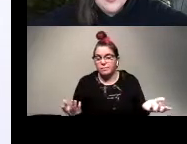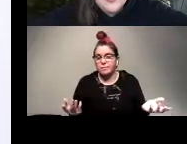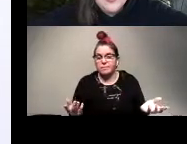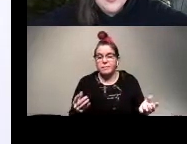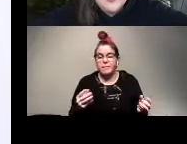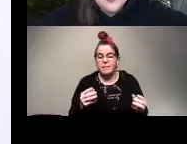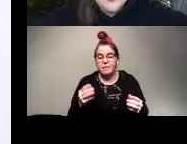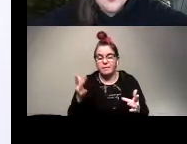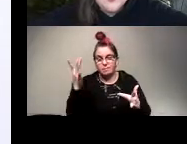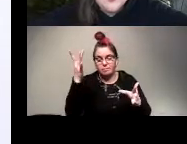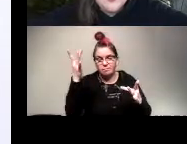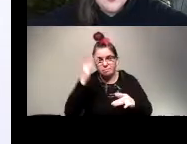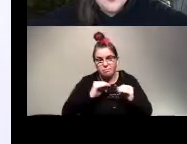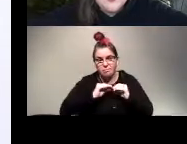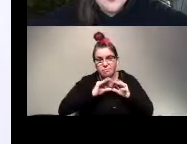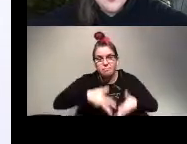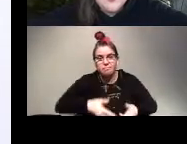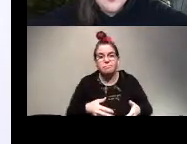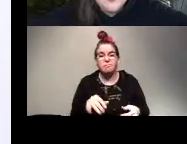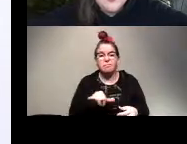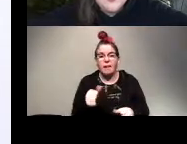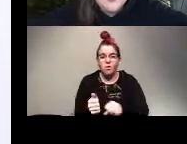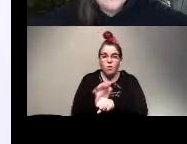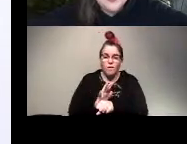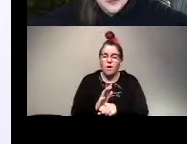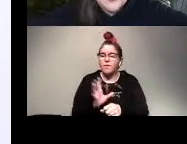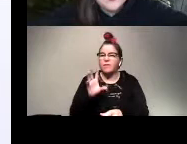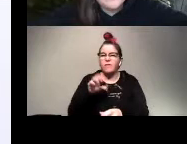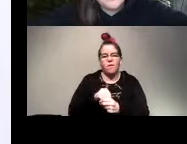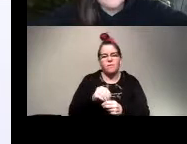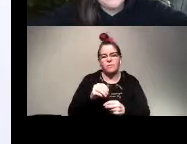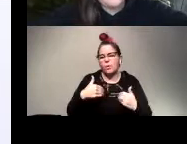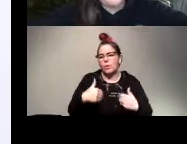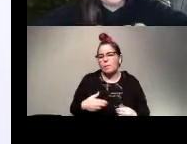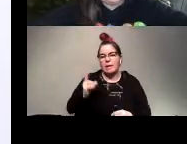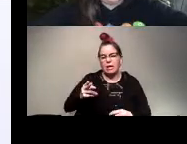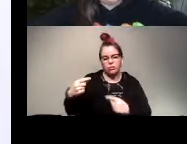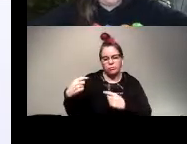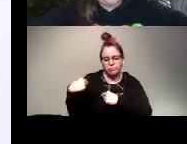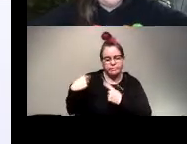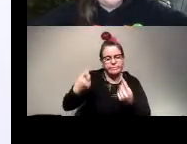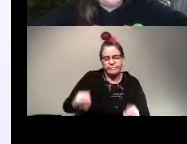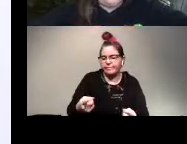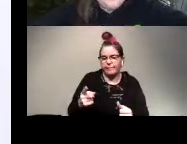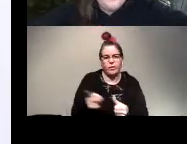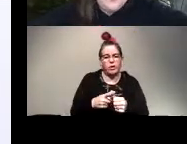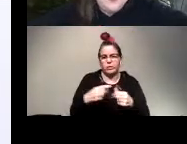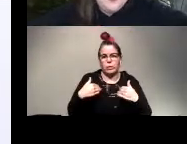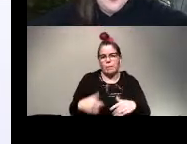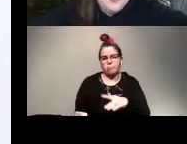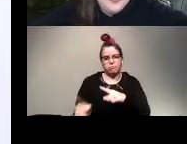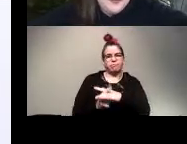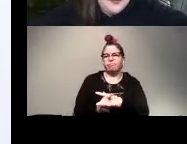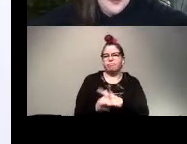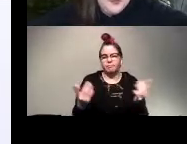pandemics like this have been a part of human history since humans have been humans.